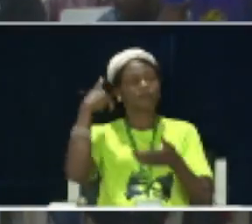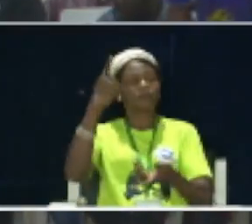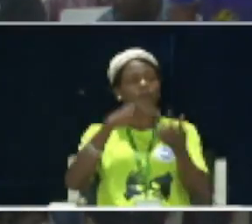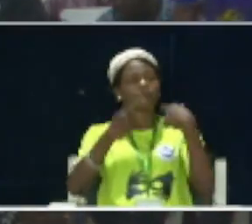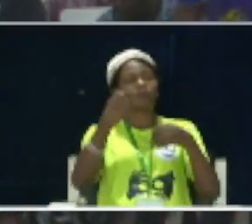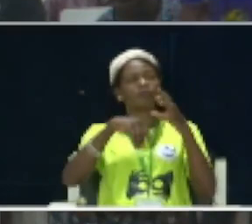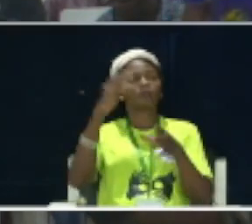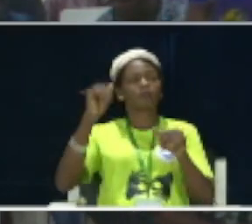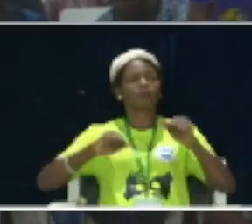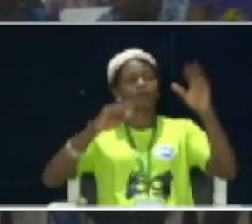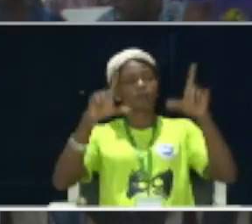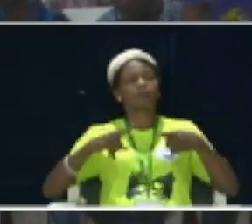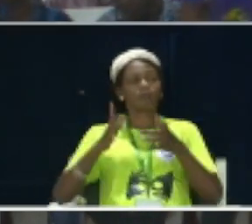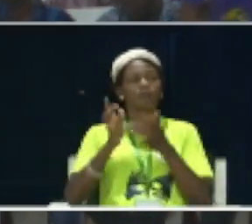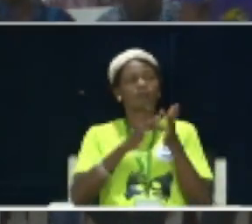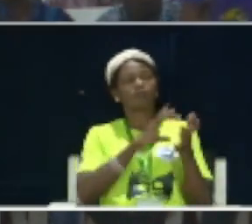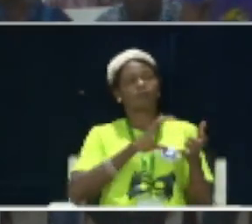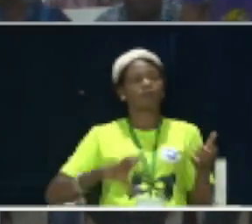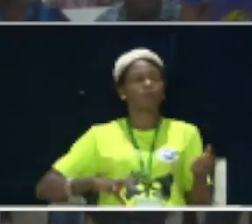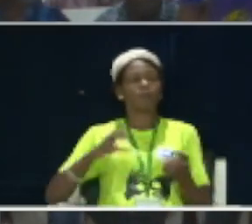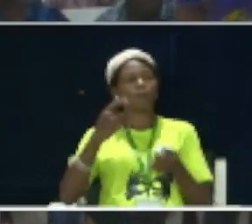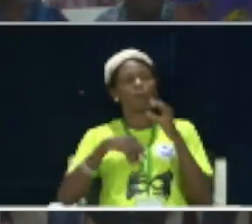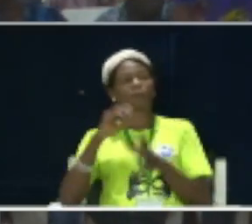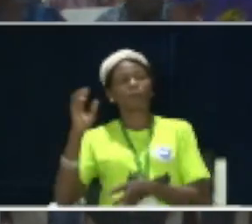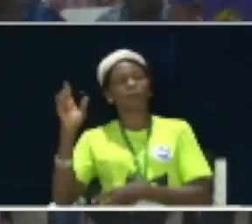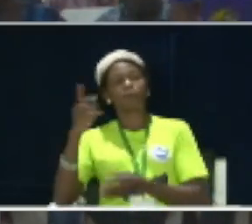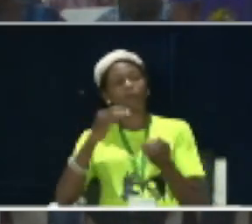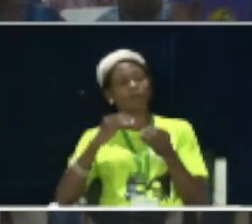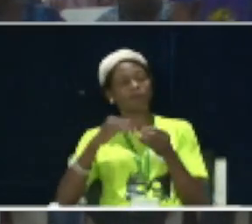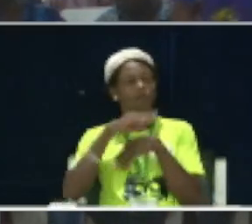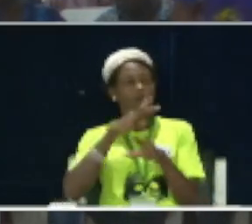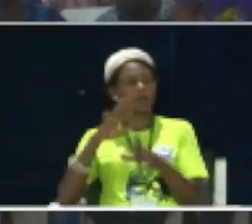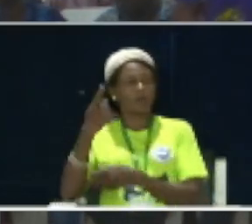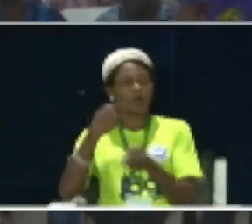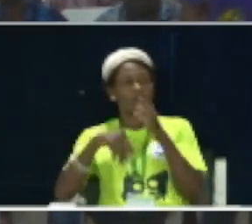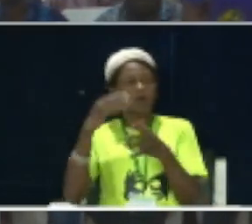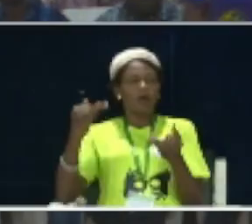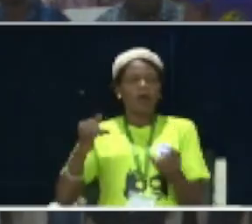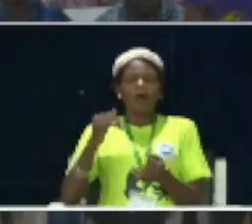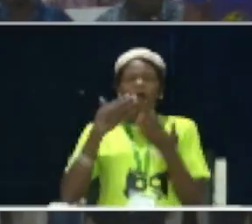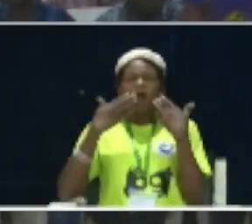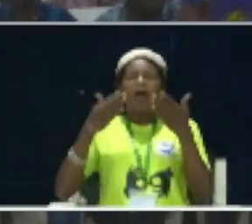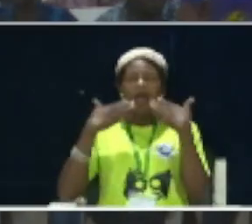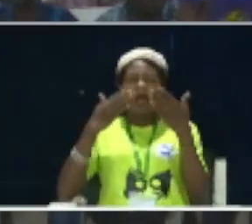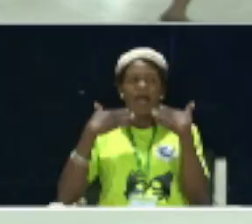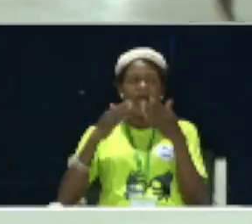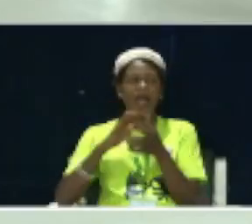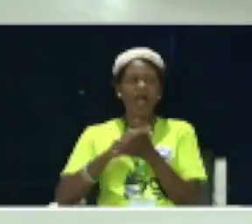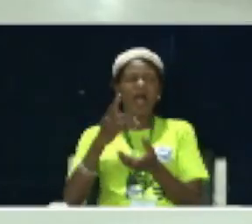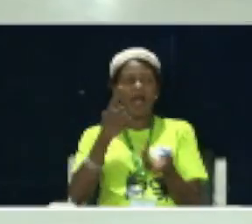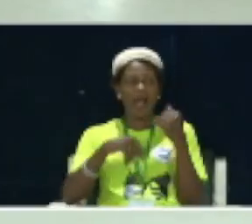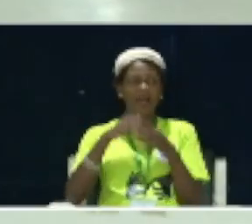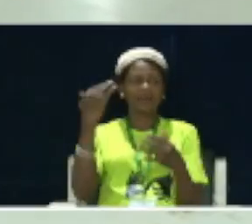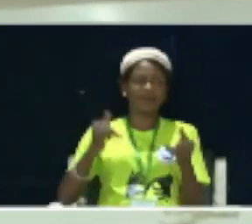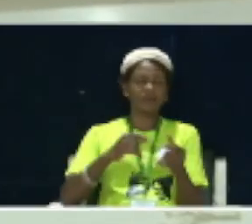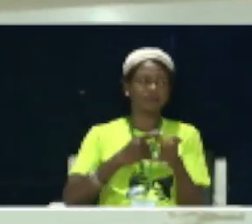coming. Keep coming. You want an overflow? Keep coming. Thank you. Thank you. Keep coming and